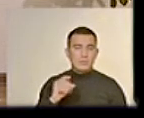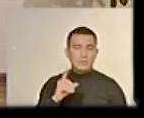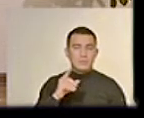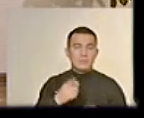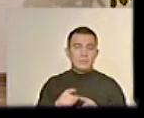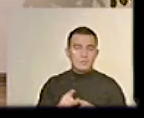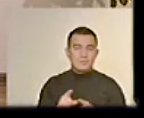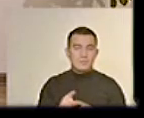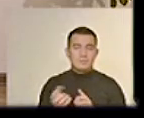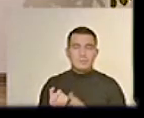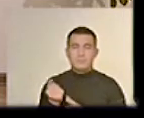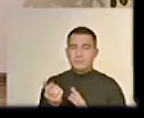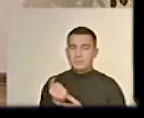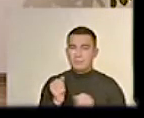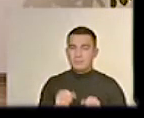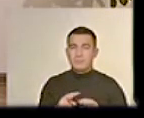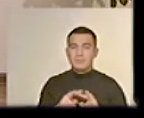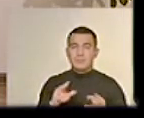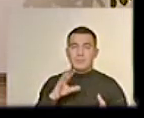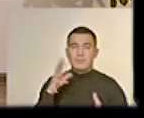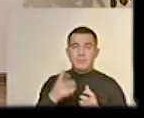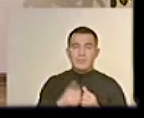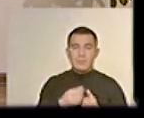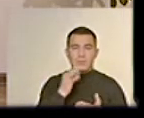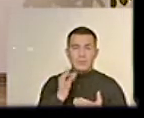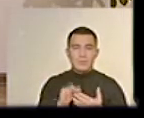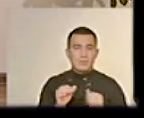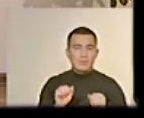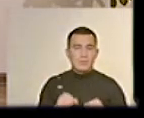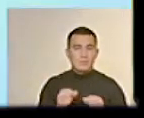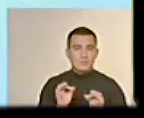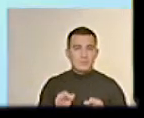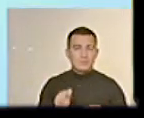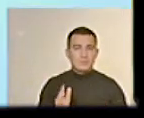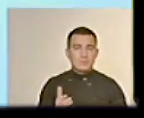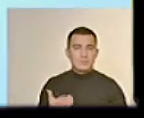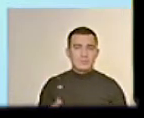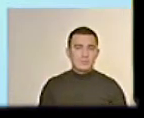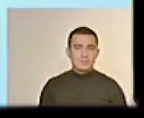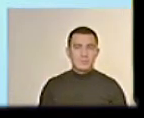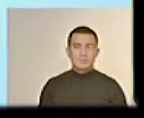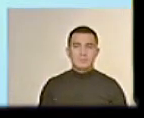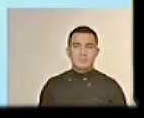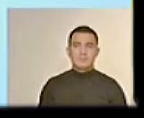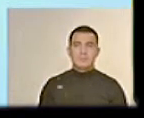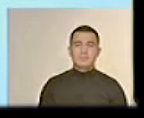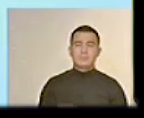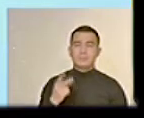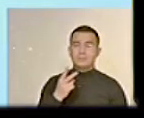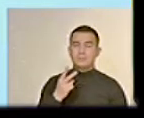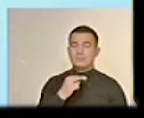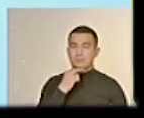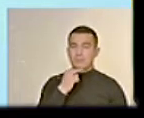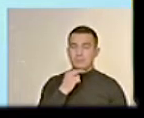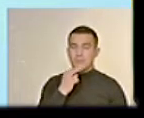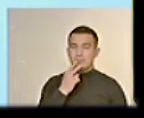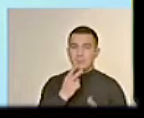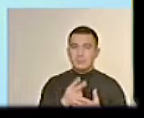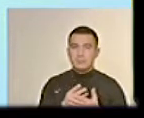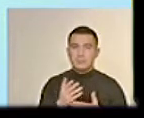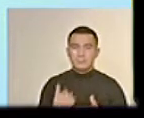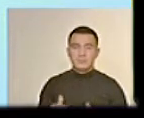degan xulosaga kelamiz va barcha javoblar to'g'ri ekan. Endi ikkinchi test topshirig'imizga ahamiyat bering. Ikkinchi